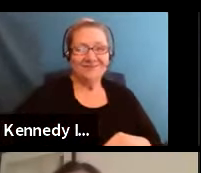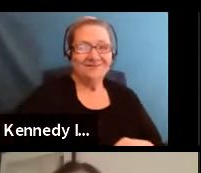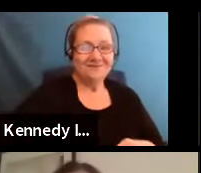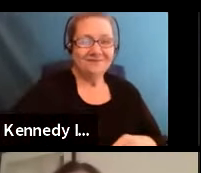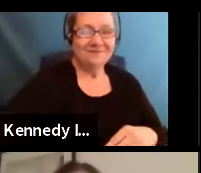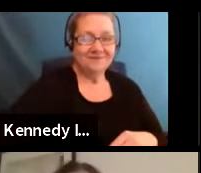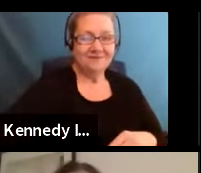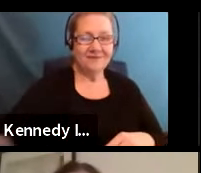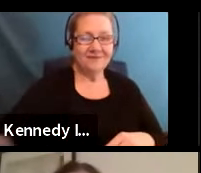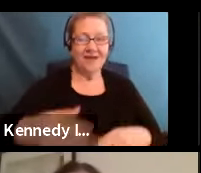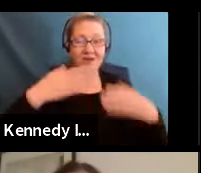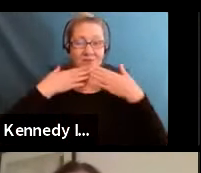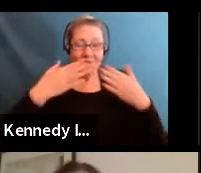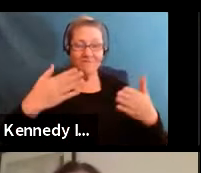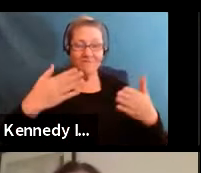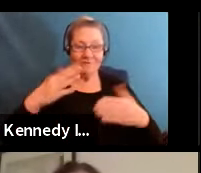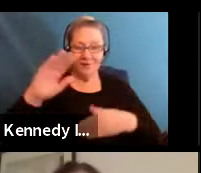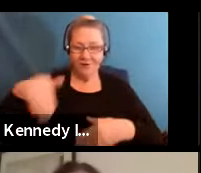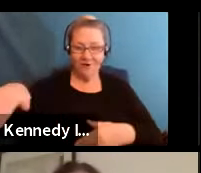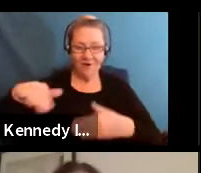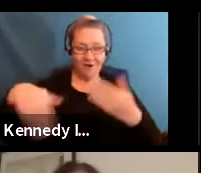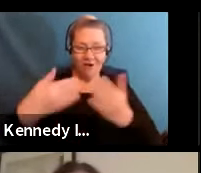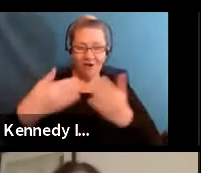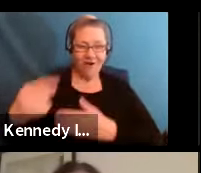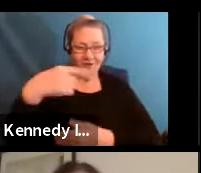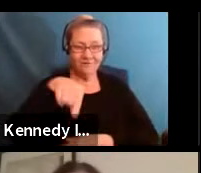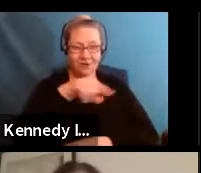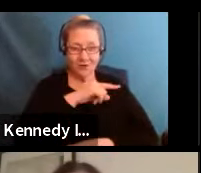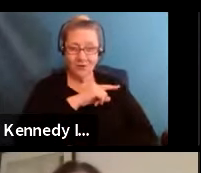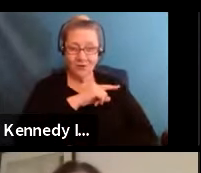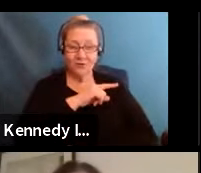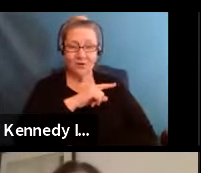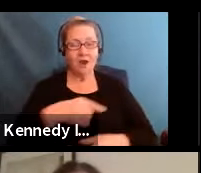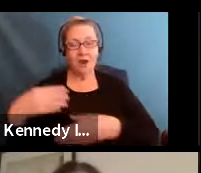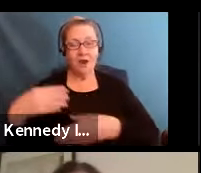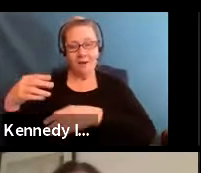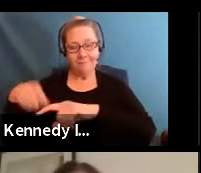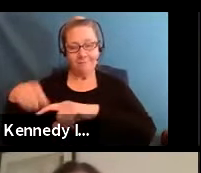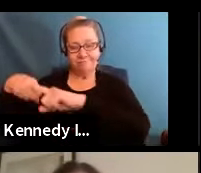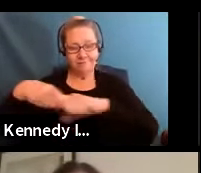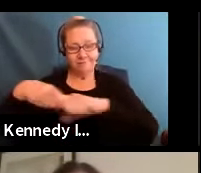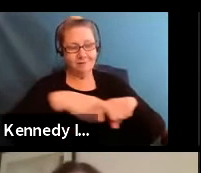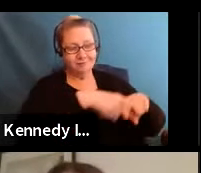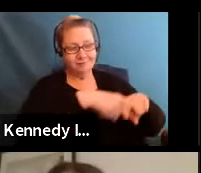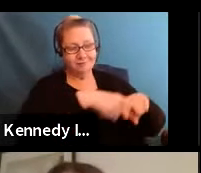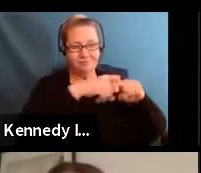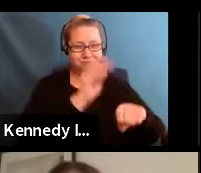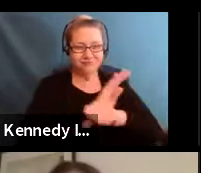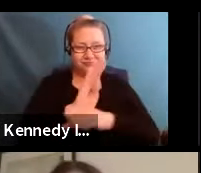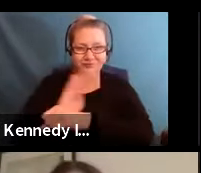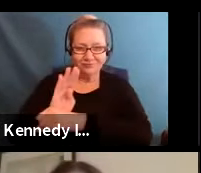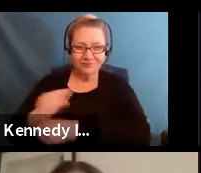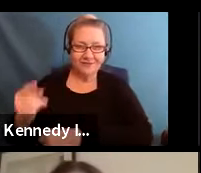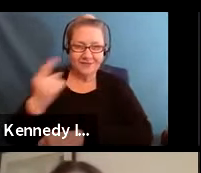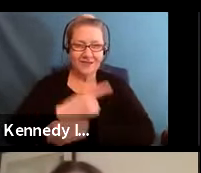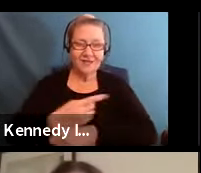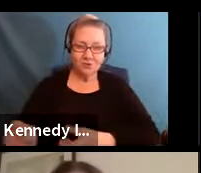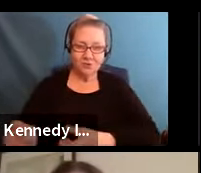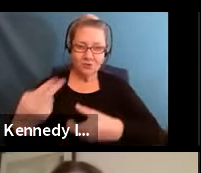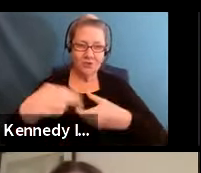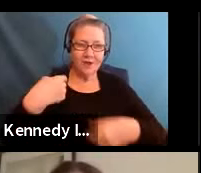grateful to all of you for you pausing and whatever you're doing in your incredibly busy days to join